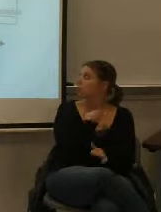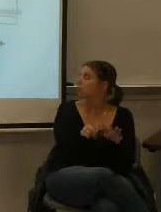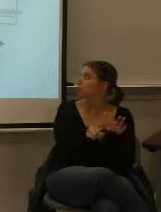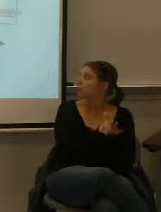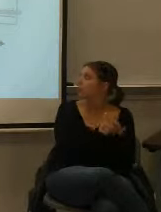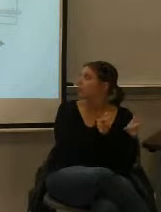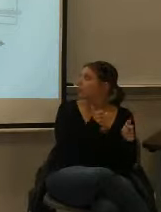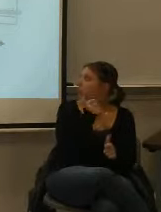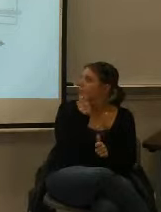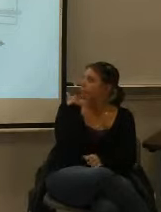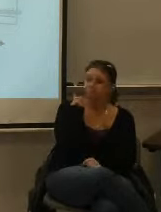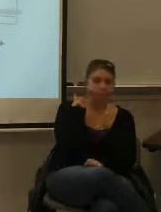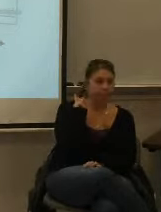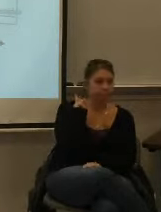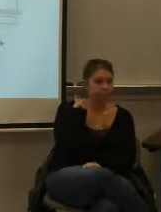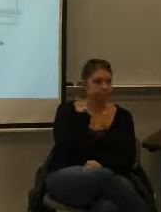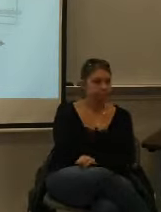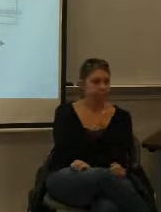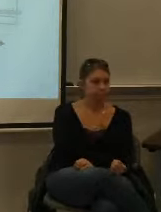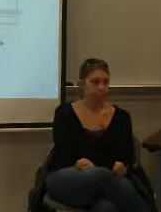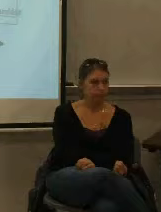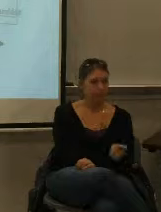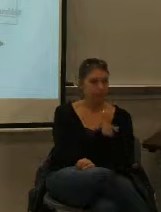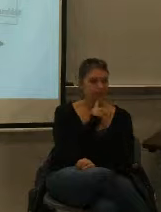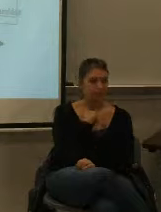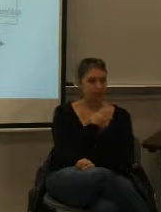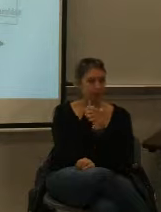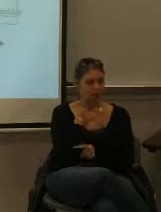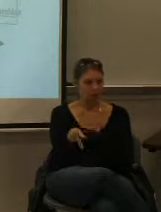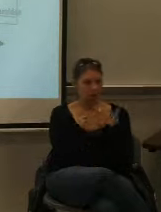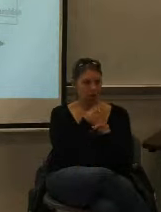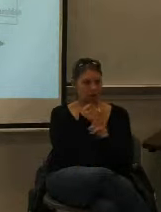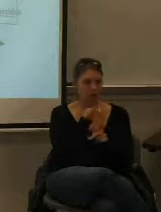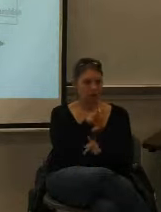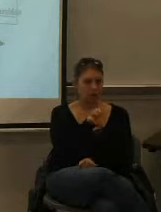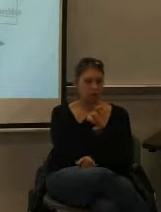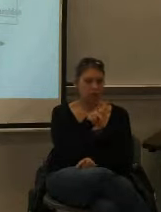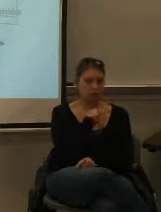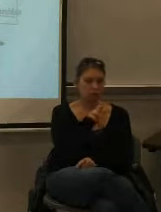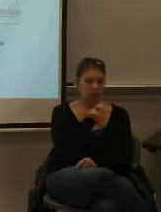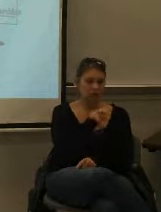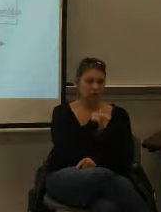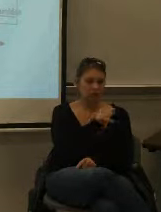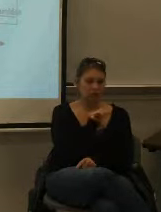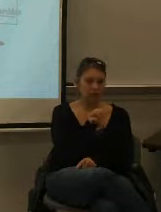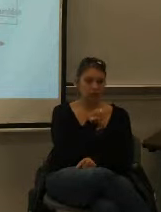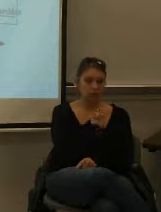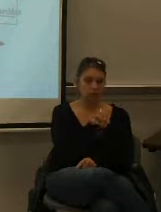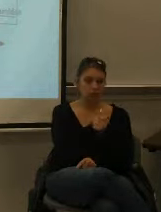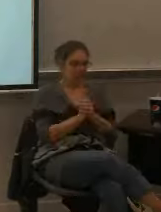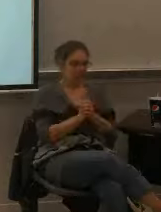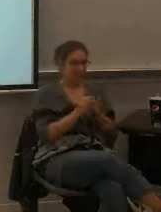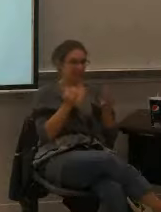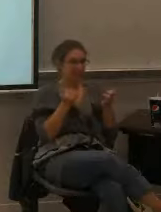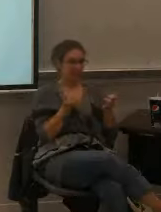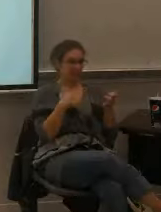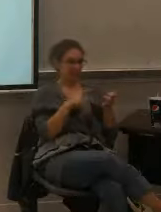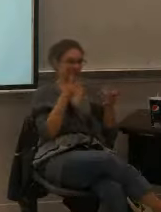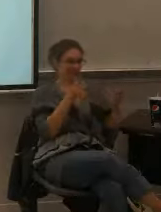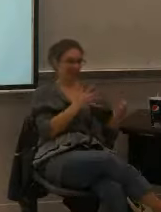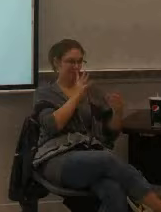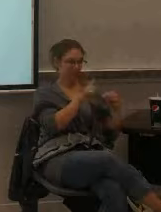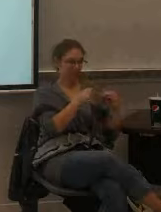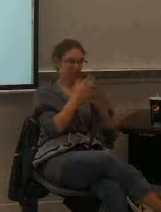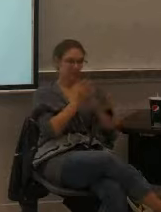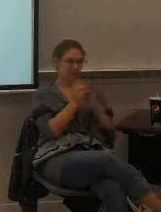back much quicker. So this is another sort of form of eutrophication and sewage treatment right out in the river and the stream. We've talked about